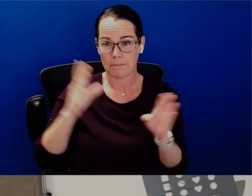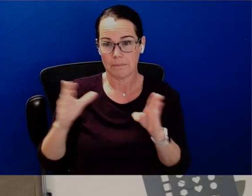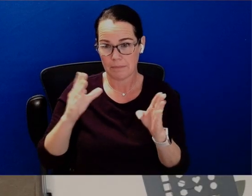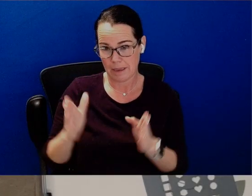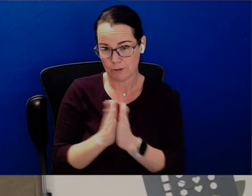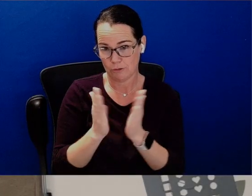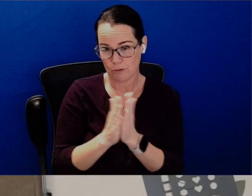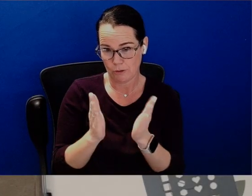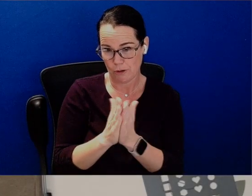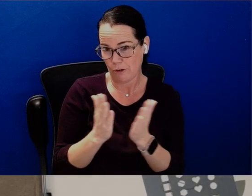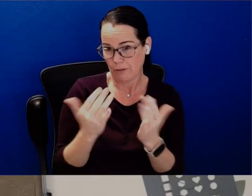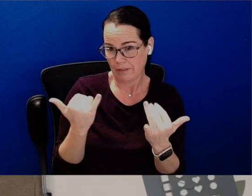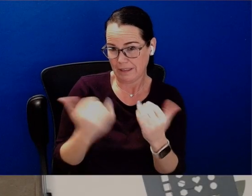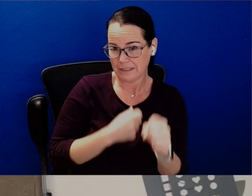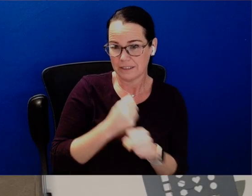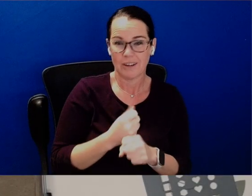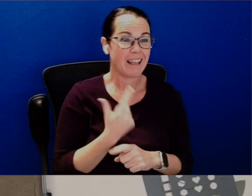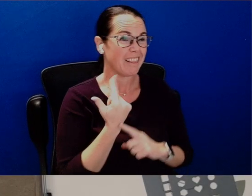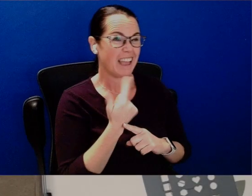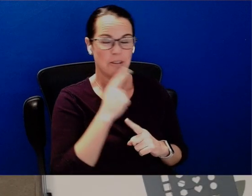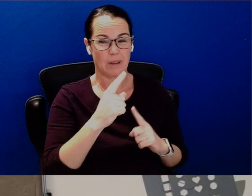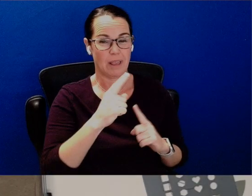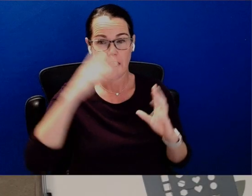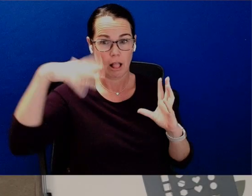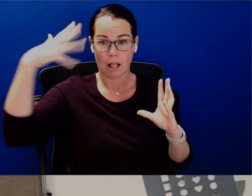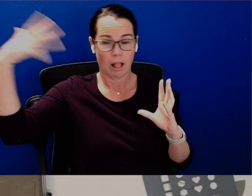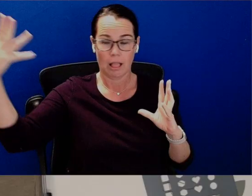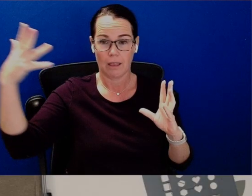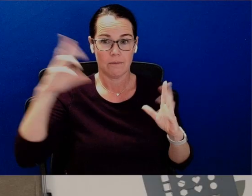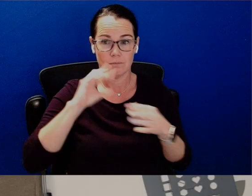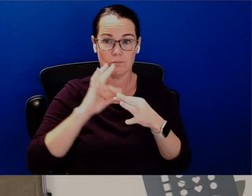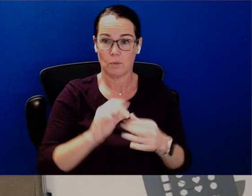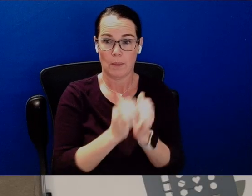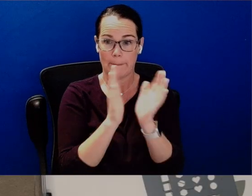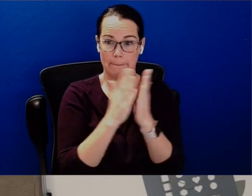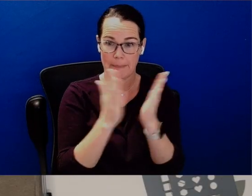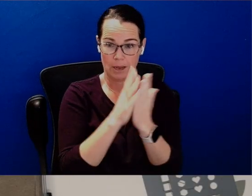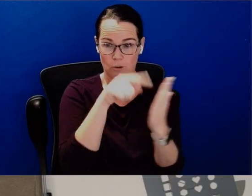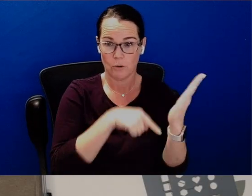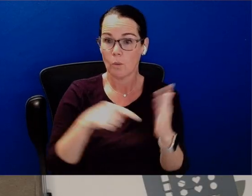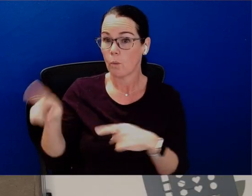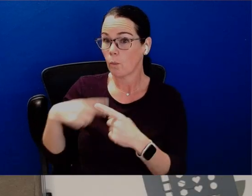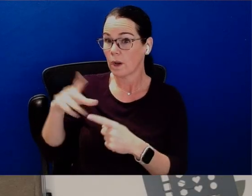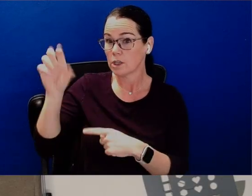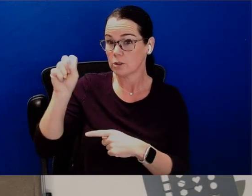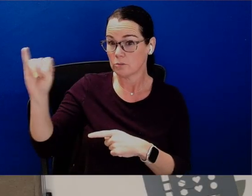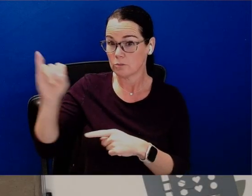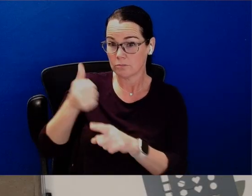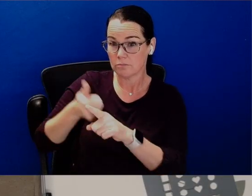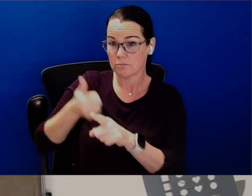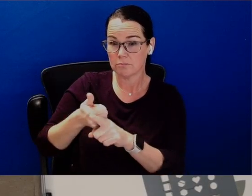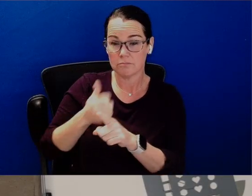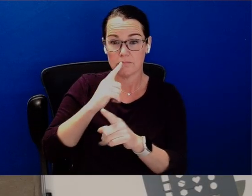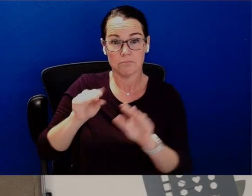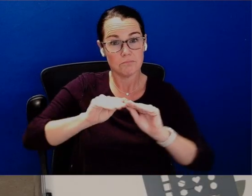Last year was Planner Chaos for me, and so when Sterling Ink came out with this planner,